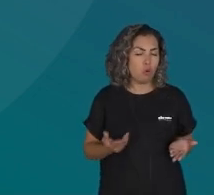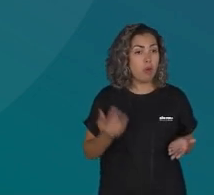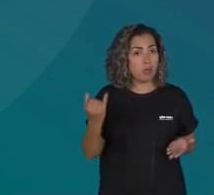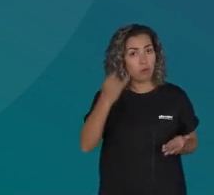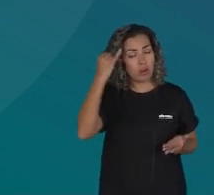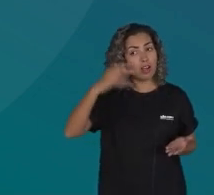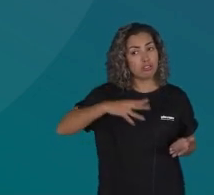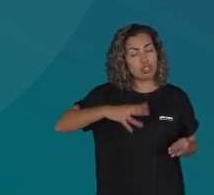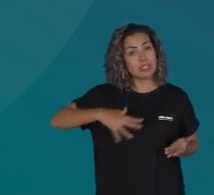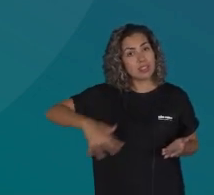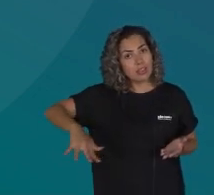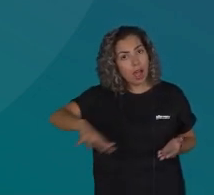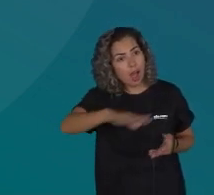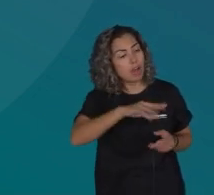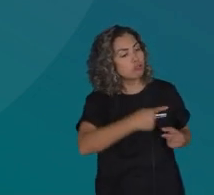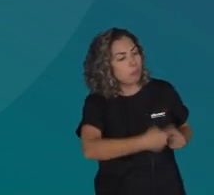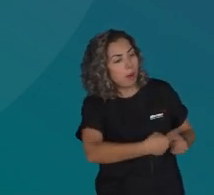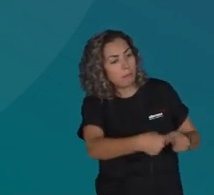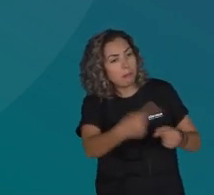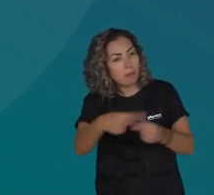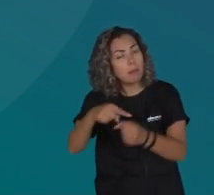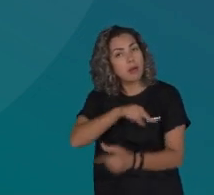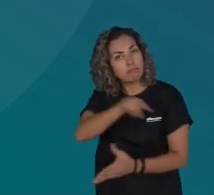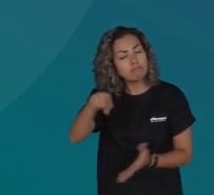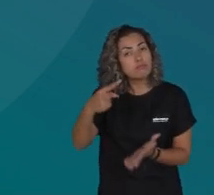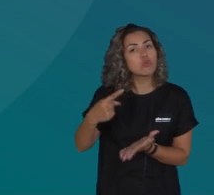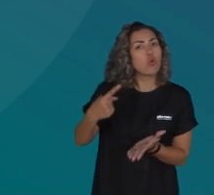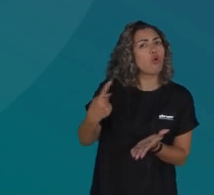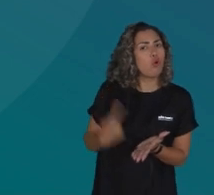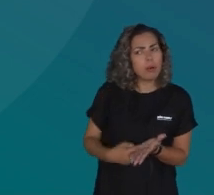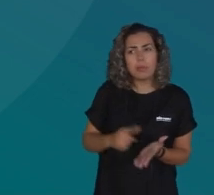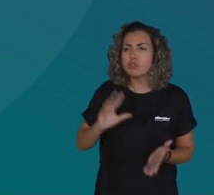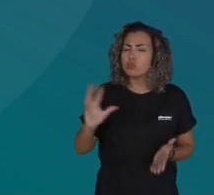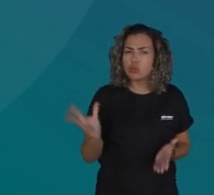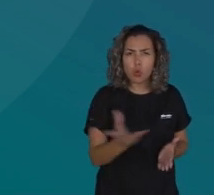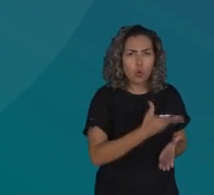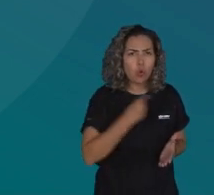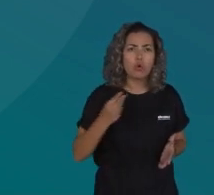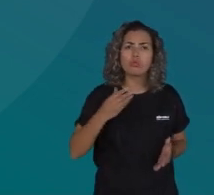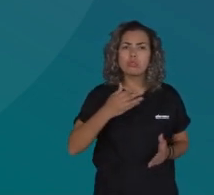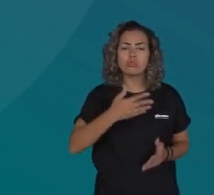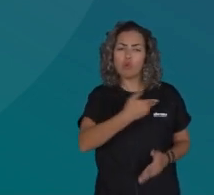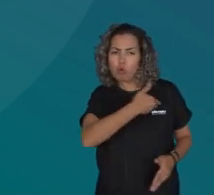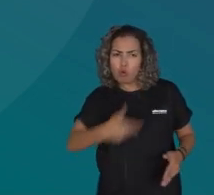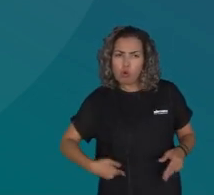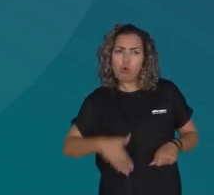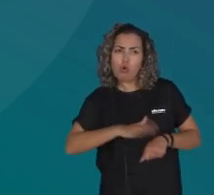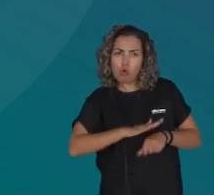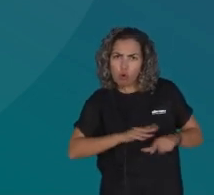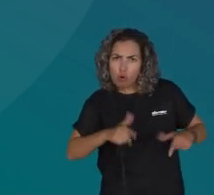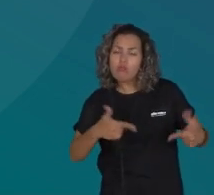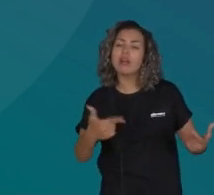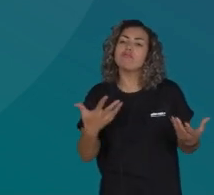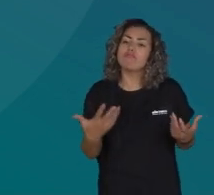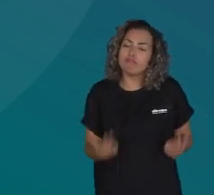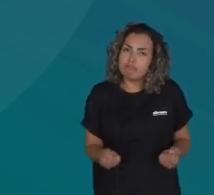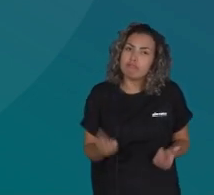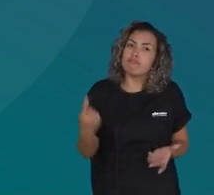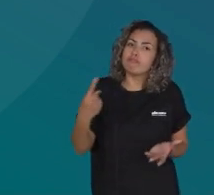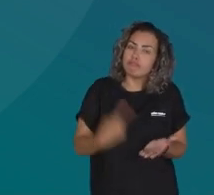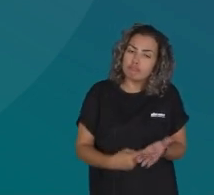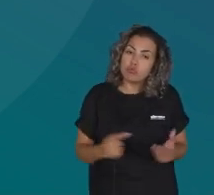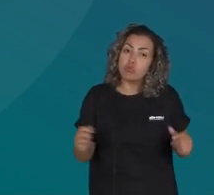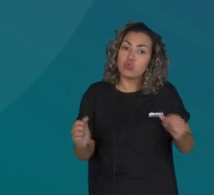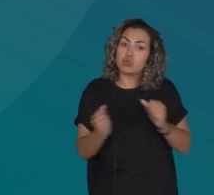all levels of subnational governments, are written into this Plastics Treaty, which is set to end